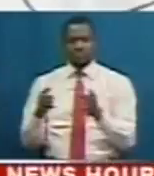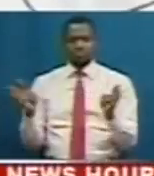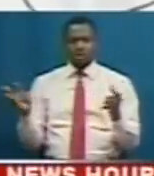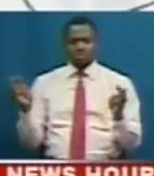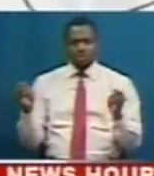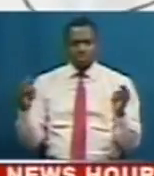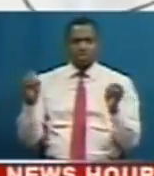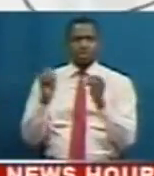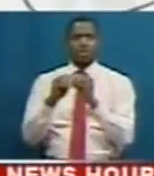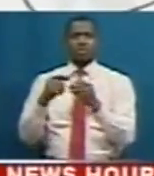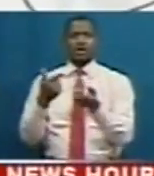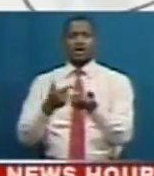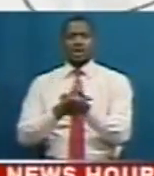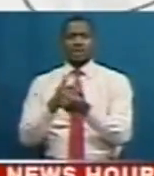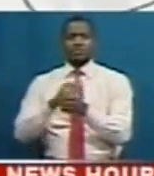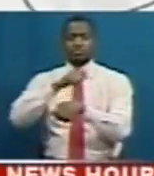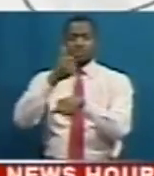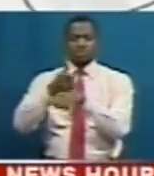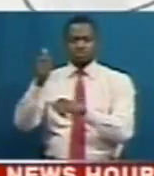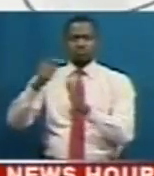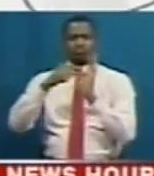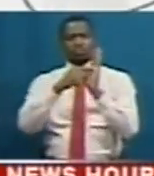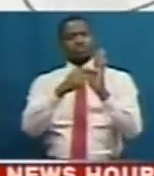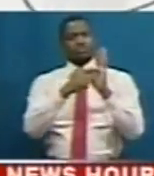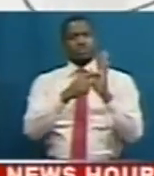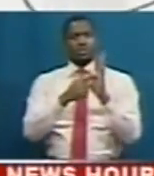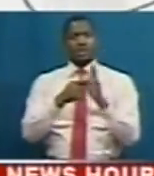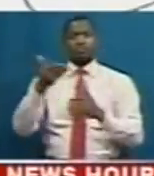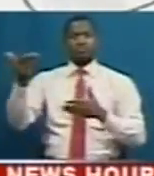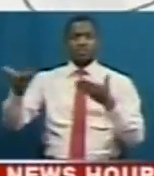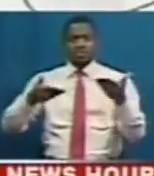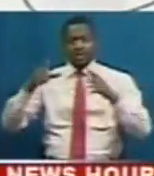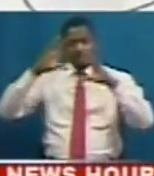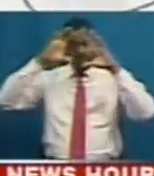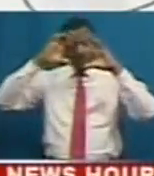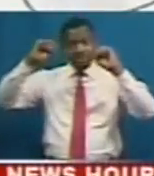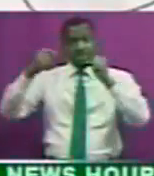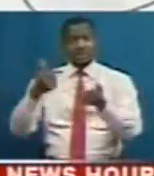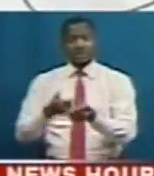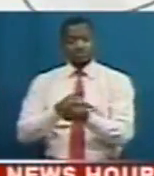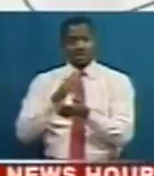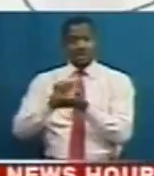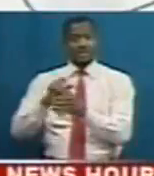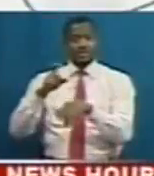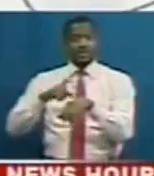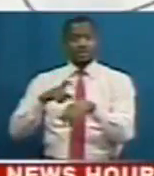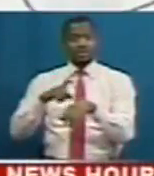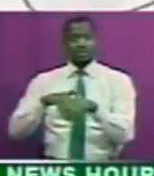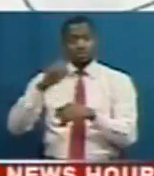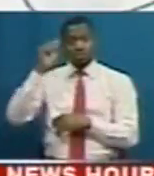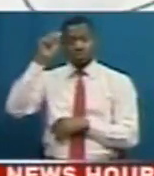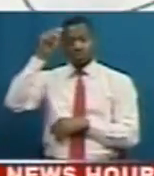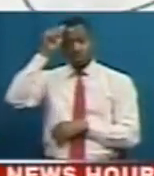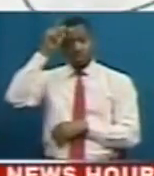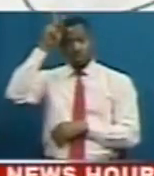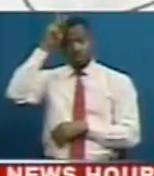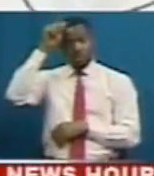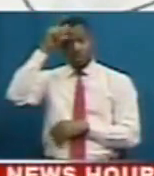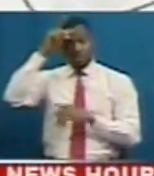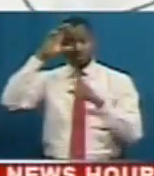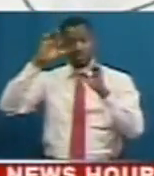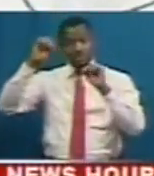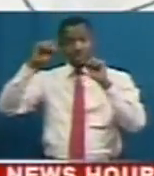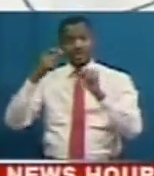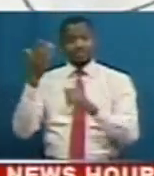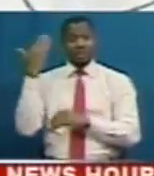mobilize a lot of Ghanaian companies to showcase their products. They invited the president of Ghana at the time, Dr. Kwame Nkrumah. And